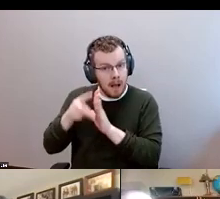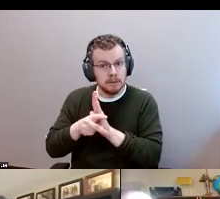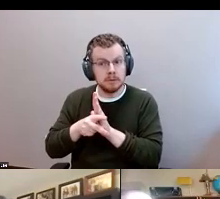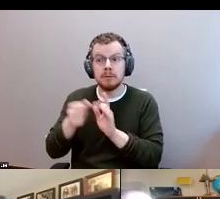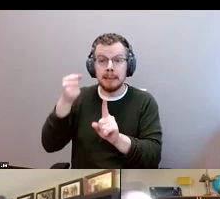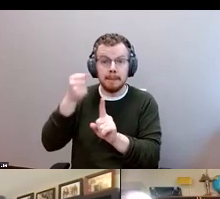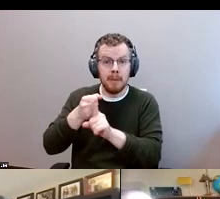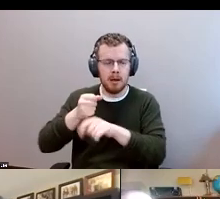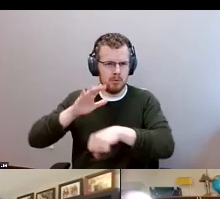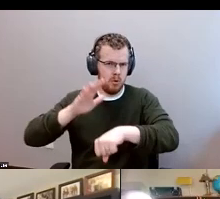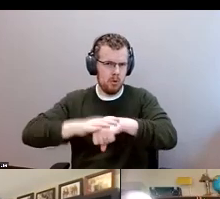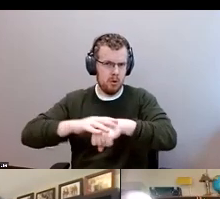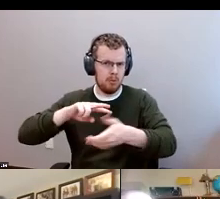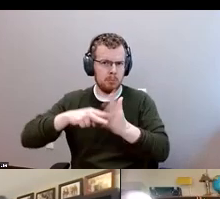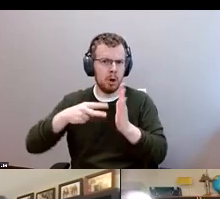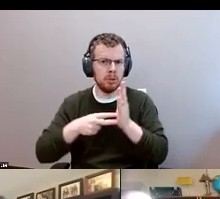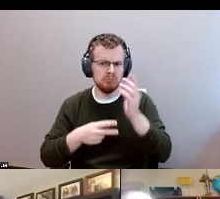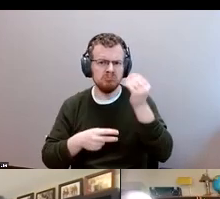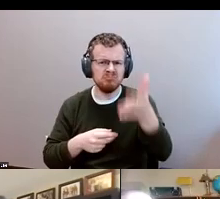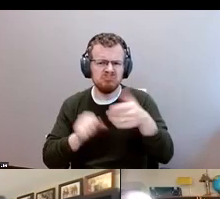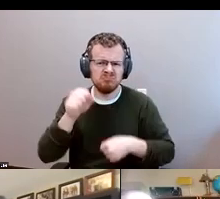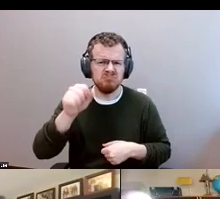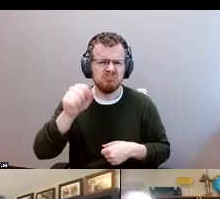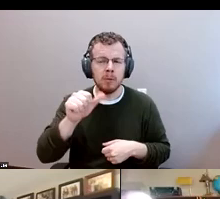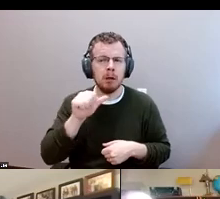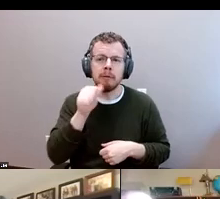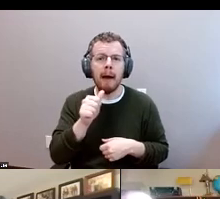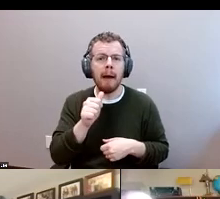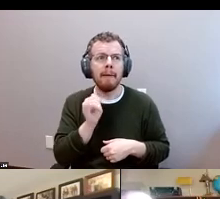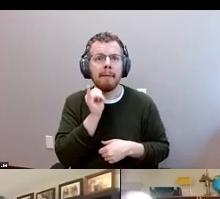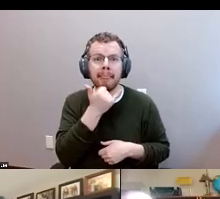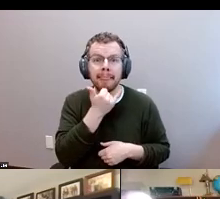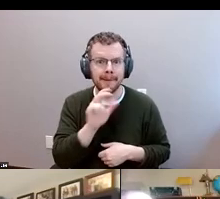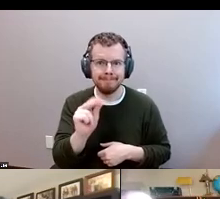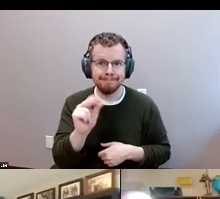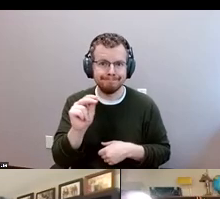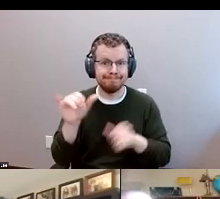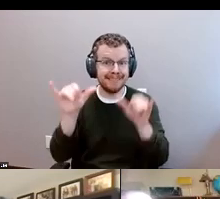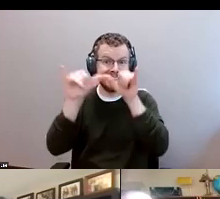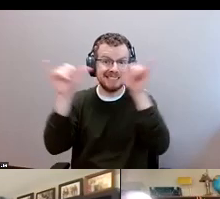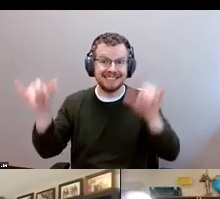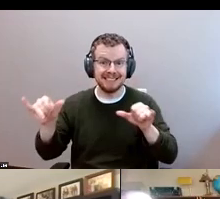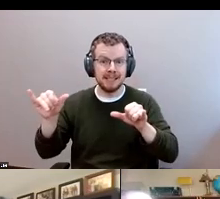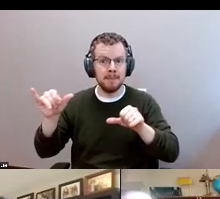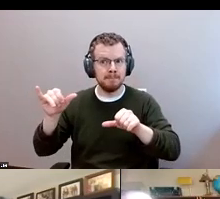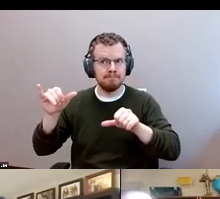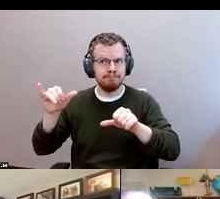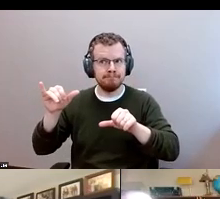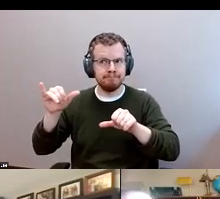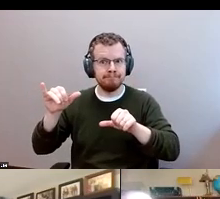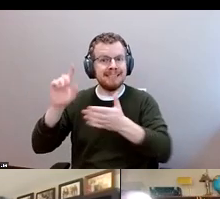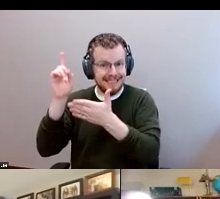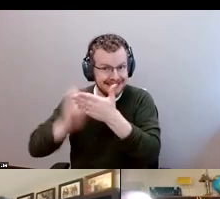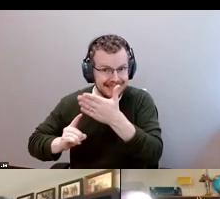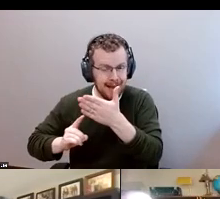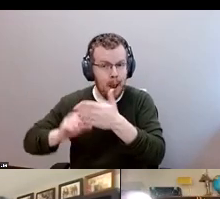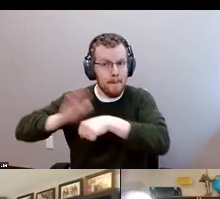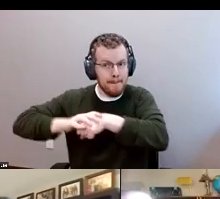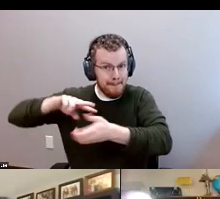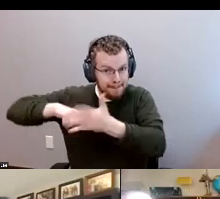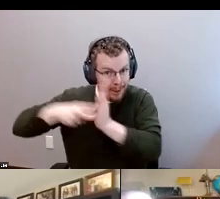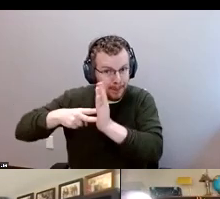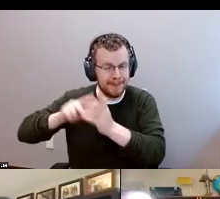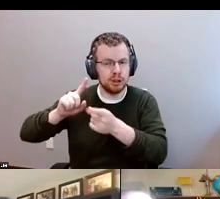They were built that way. Systems weren't accidental. They were actually designed to produce the results that we have. And